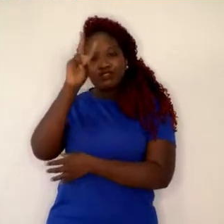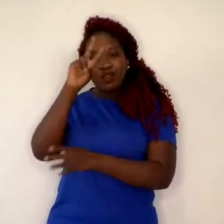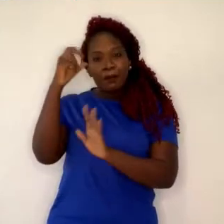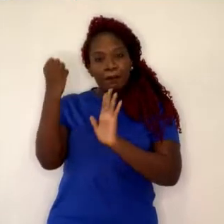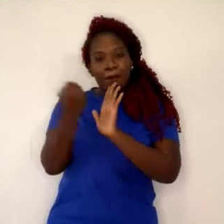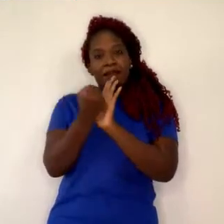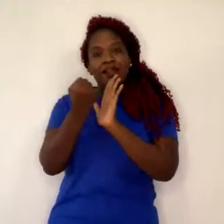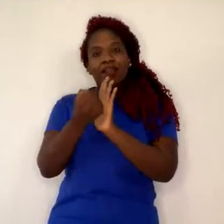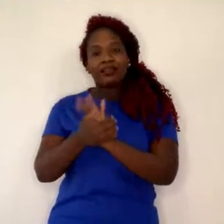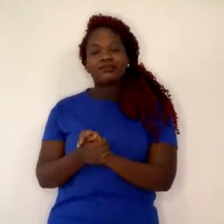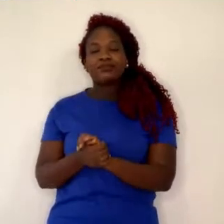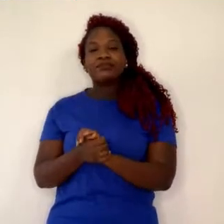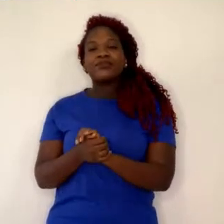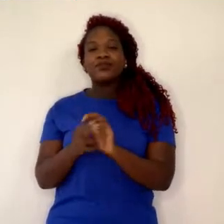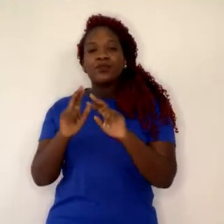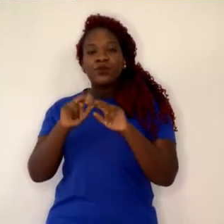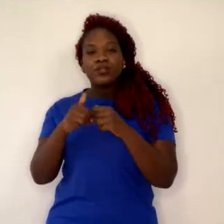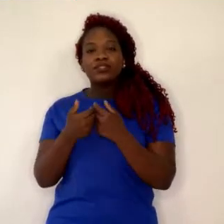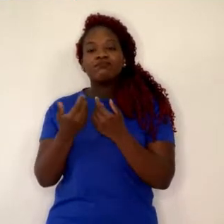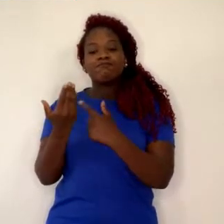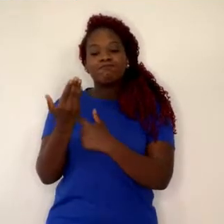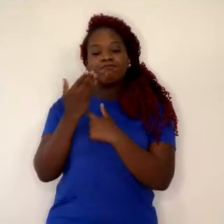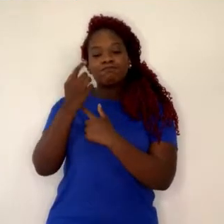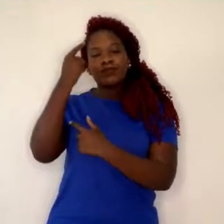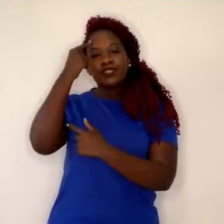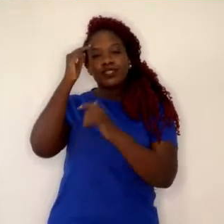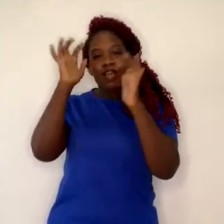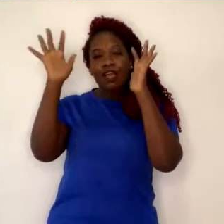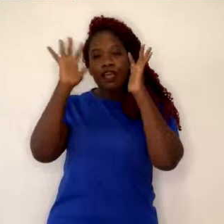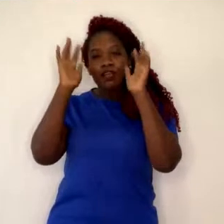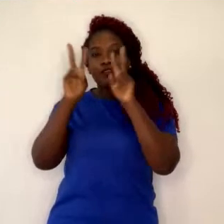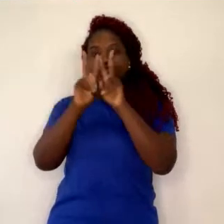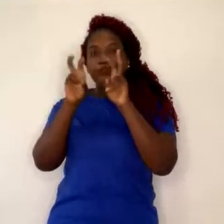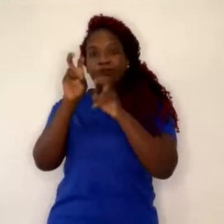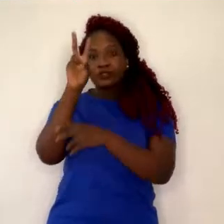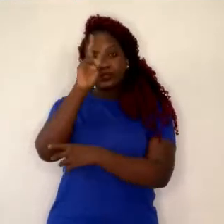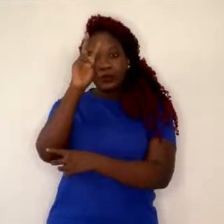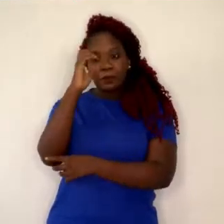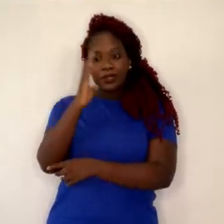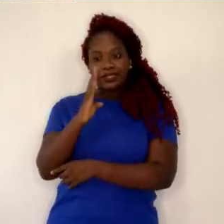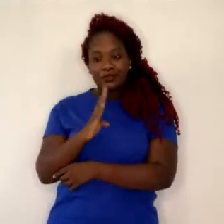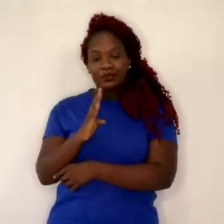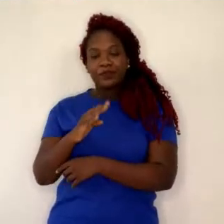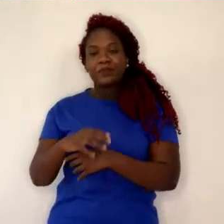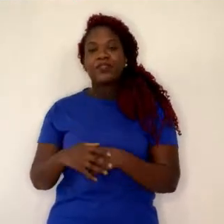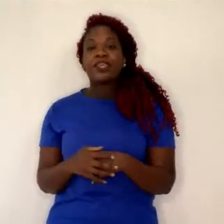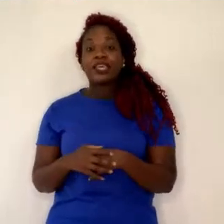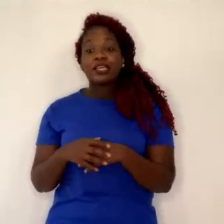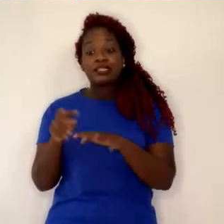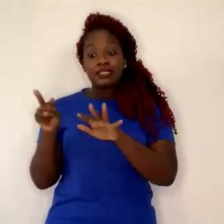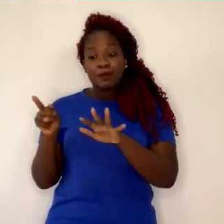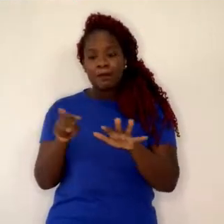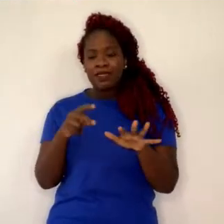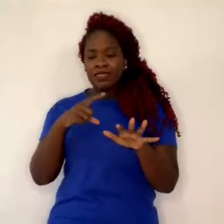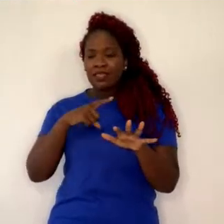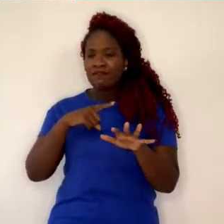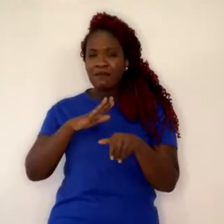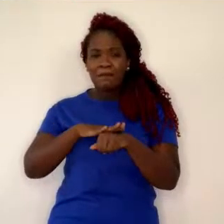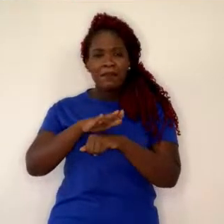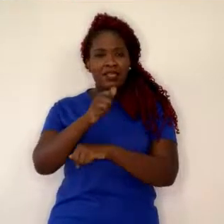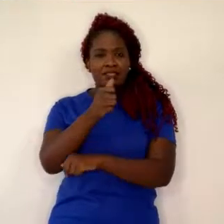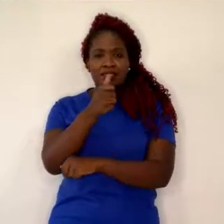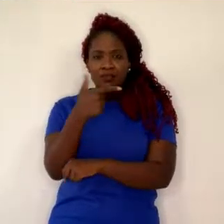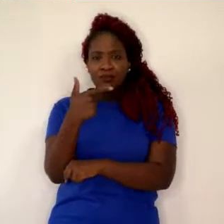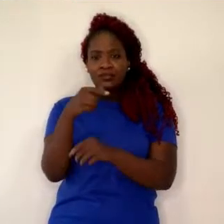us, and you can hear any of that, but this inspires us to talk about the history of Brazil. We've